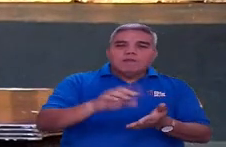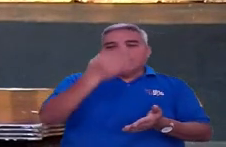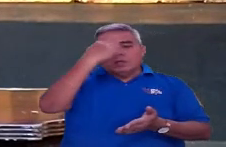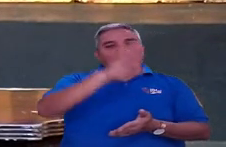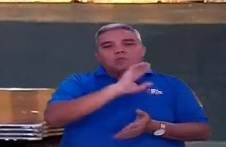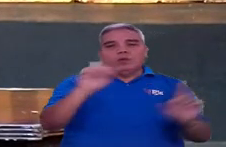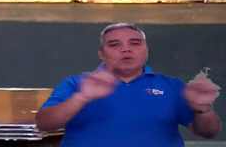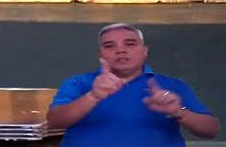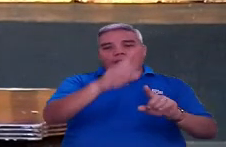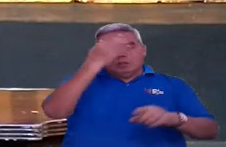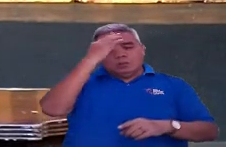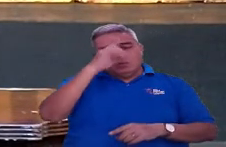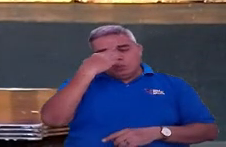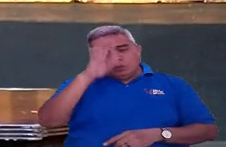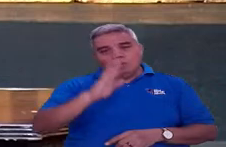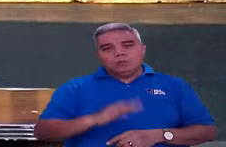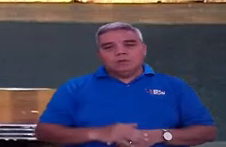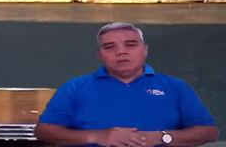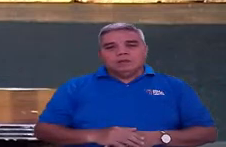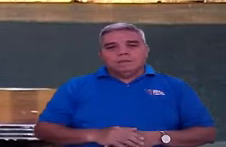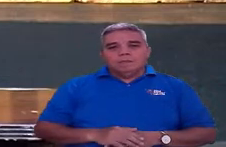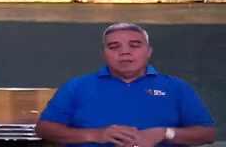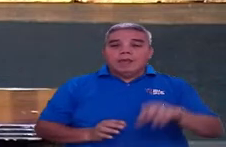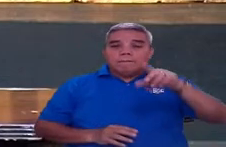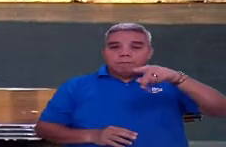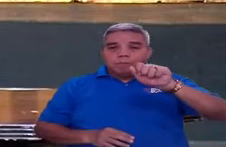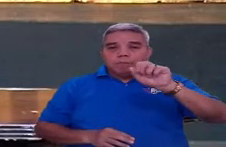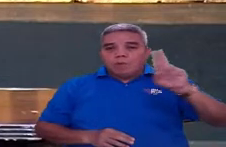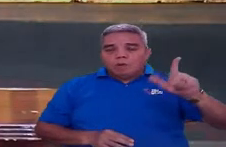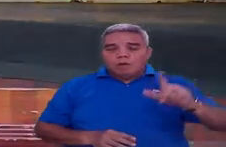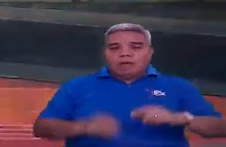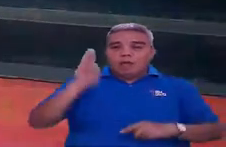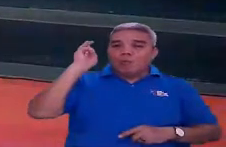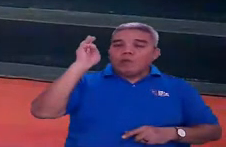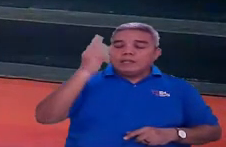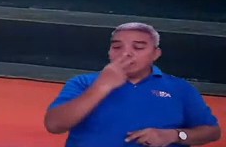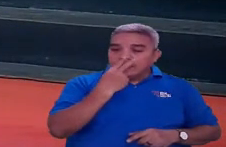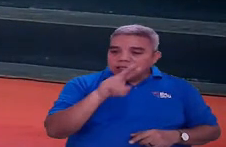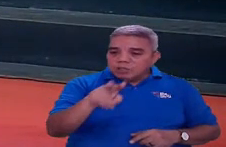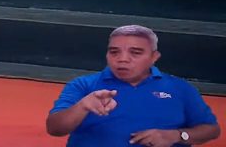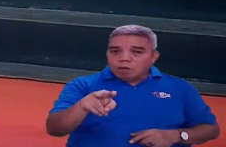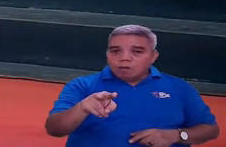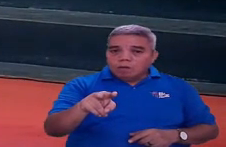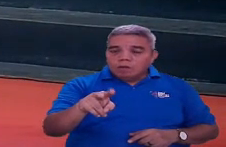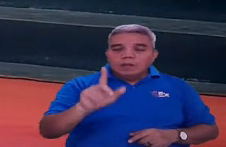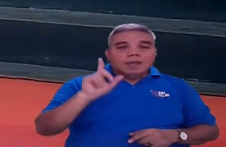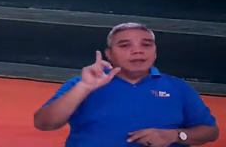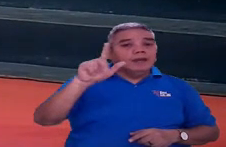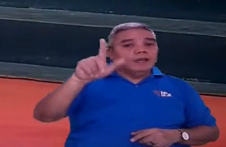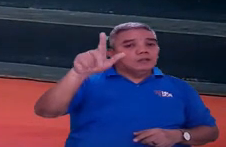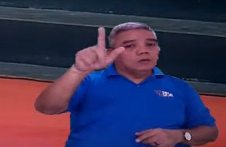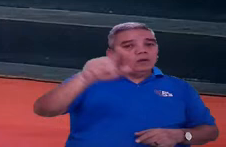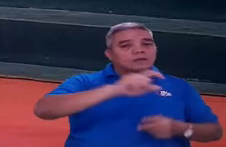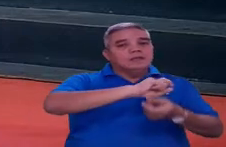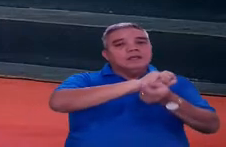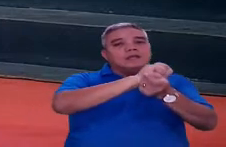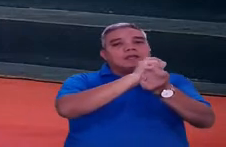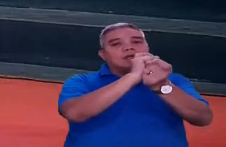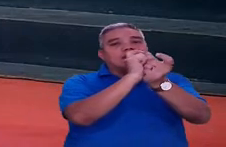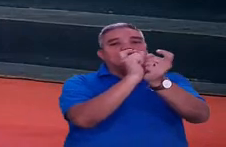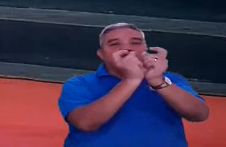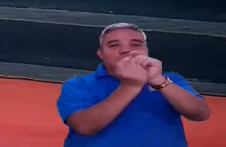do not know what they do. And Paul was a witness to that. And later on, he changed